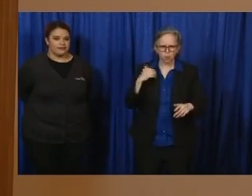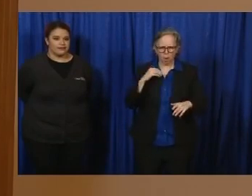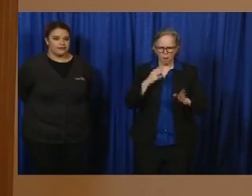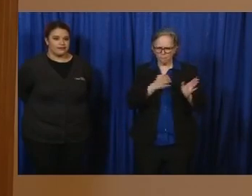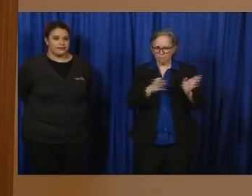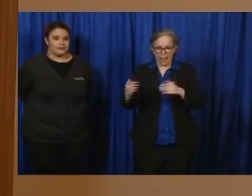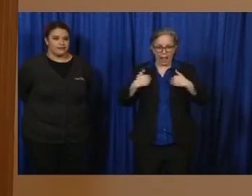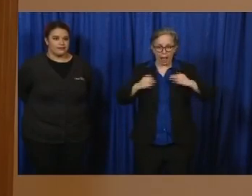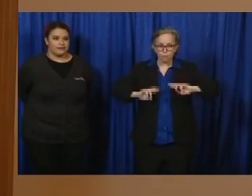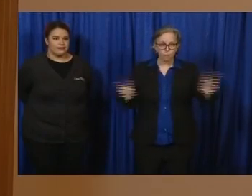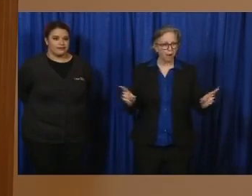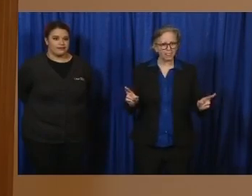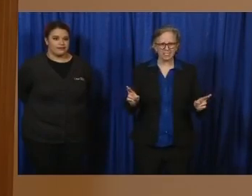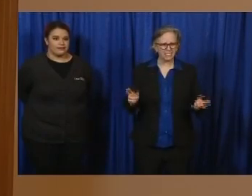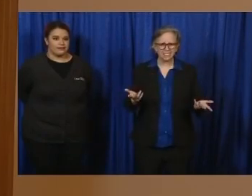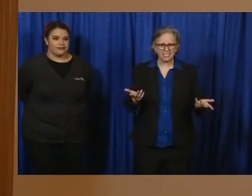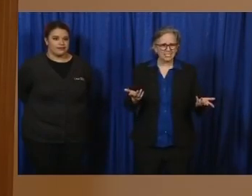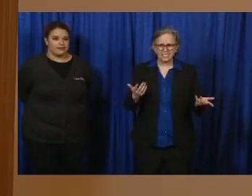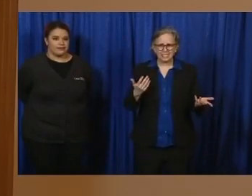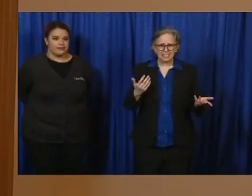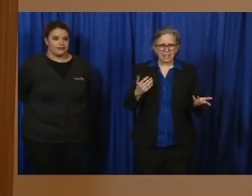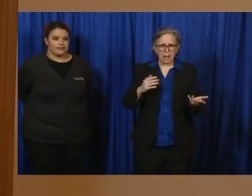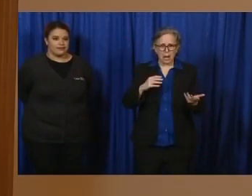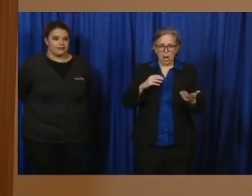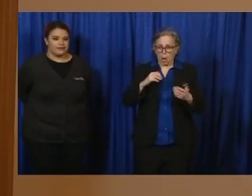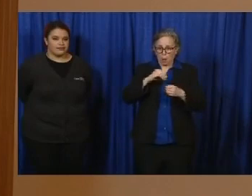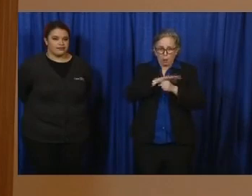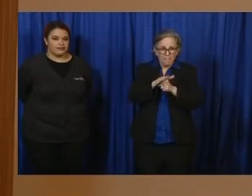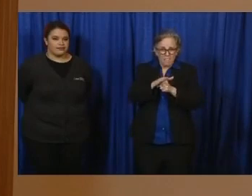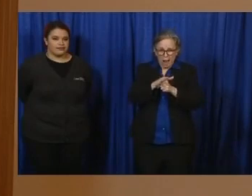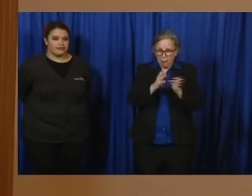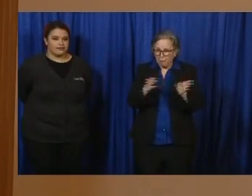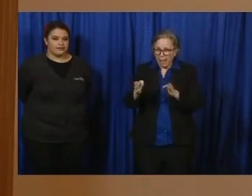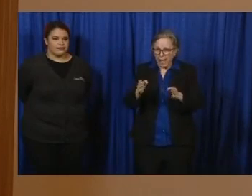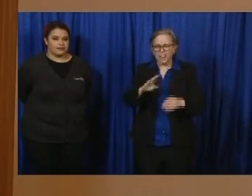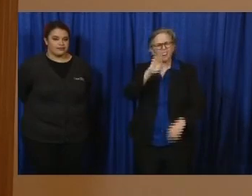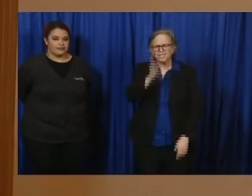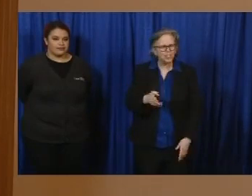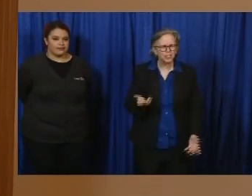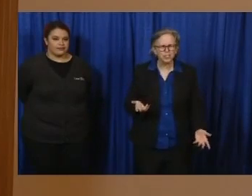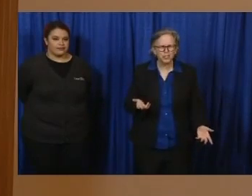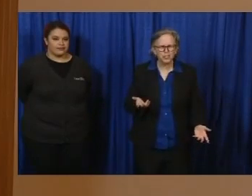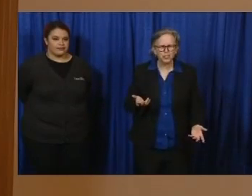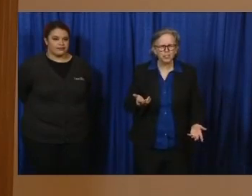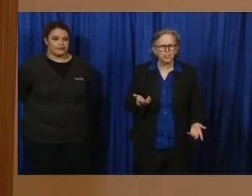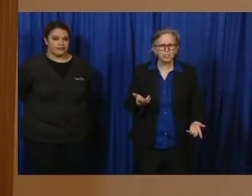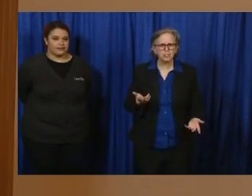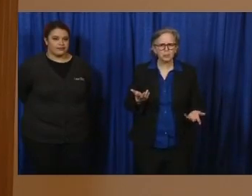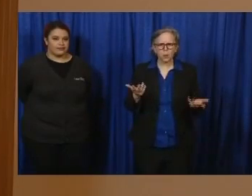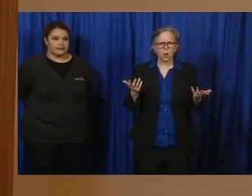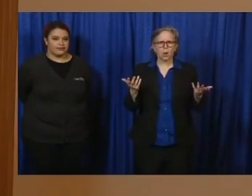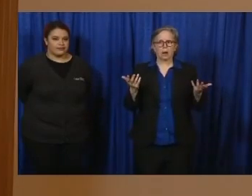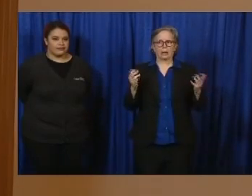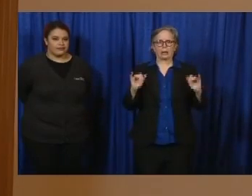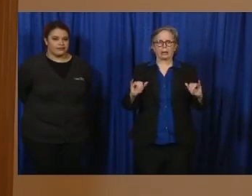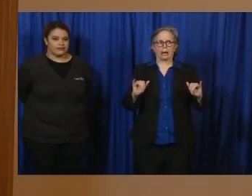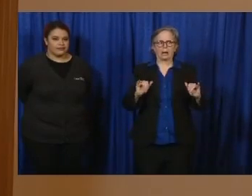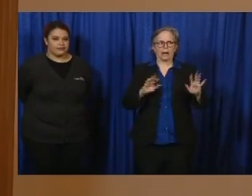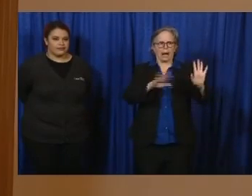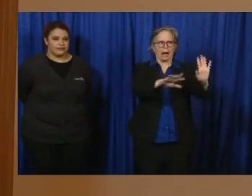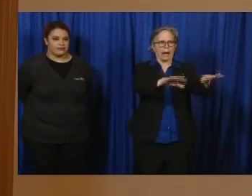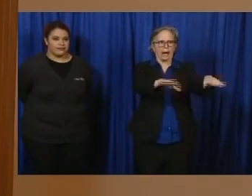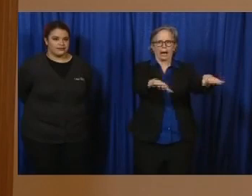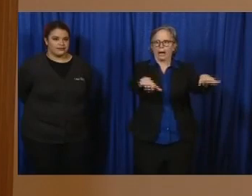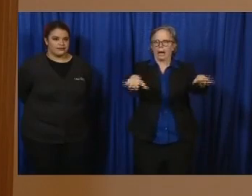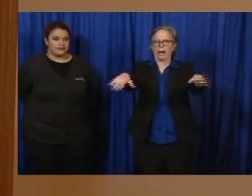coronavirus COVID-19 plan. And so what we really asked for was share with us all your thoughts and what you're thinking. It wasn't just